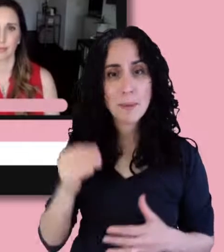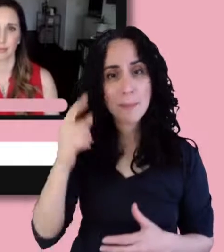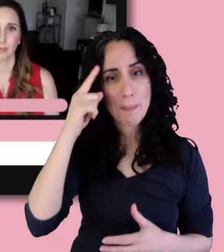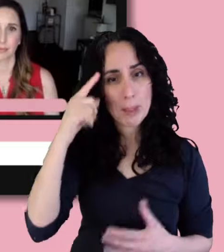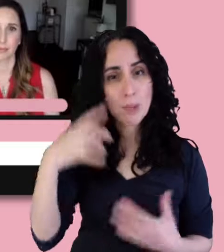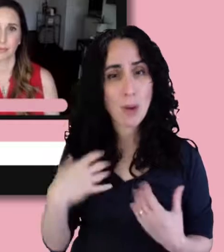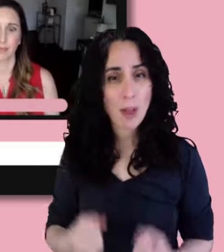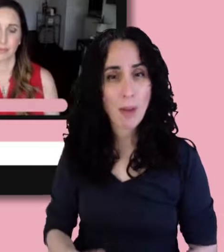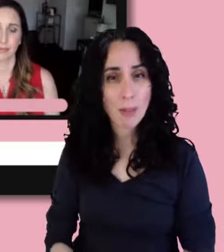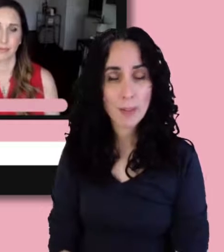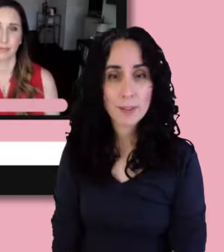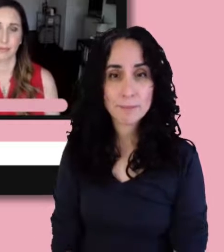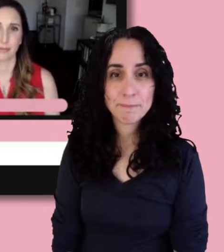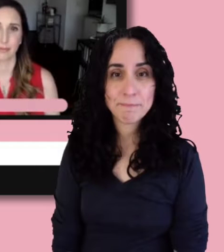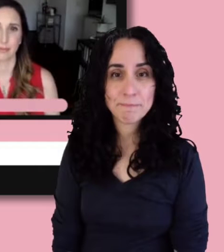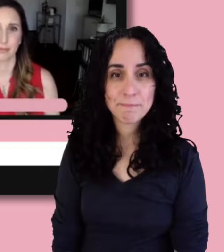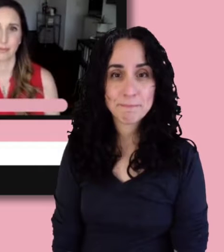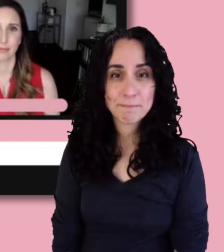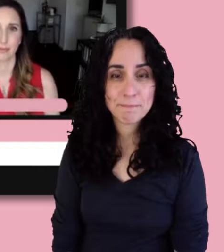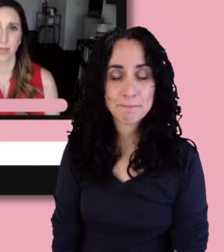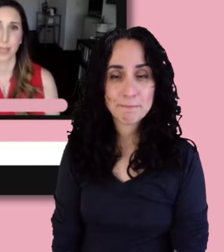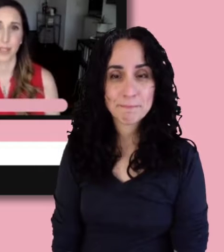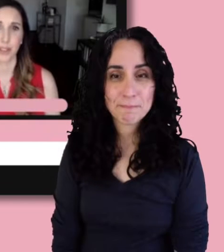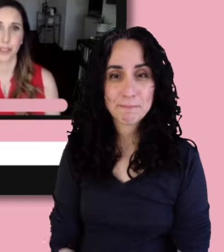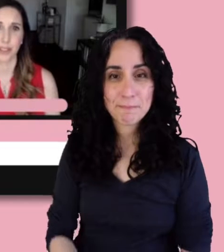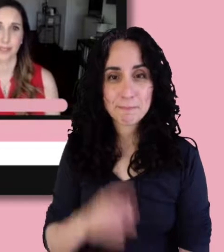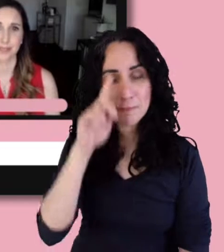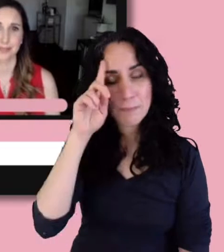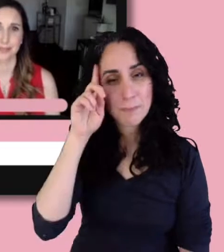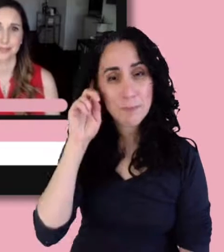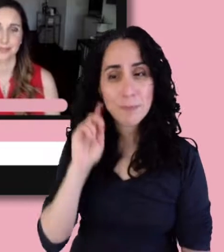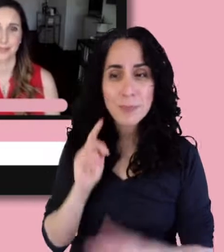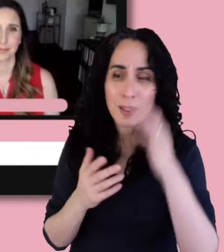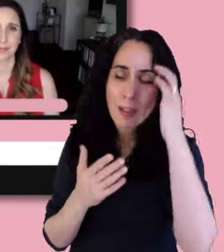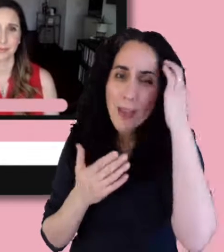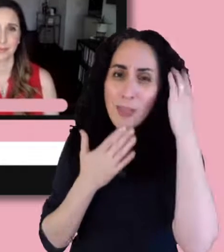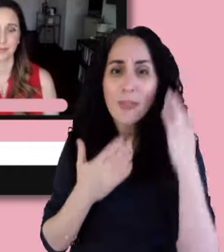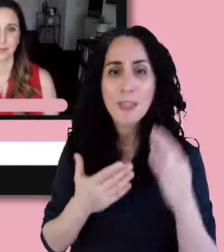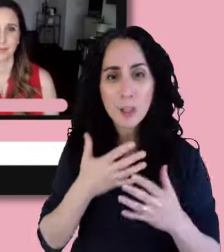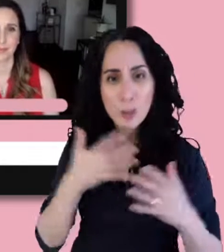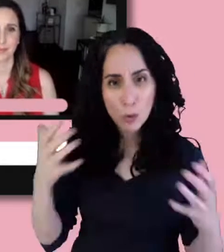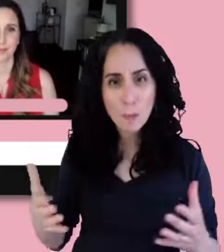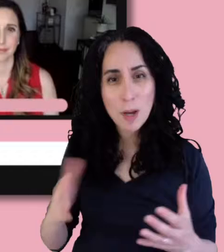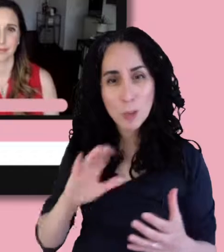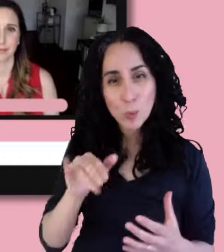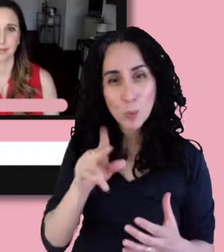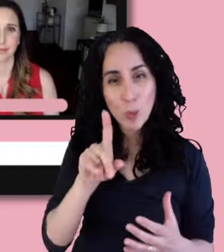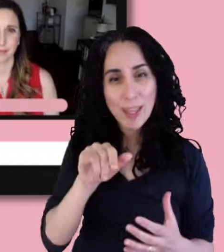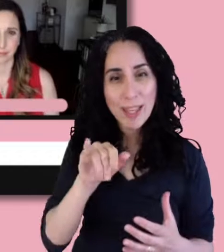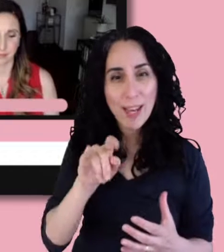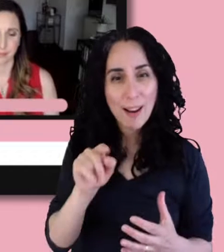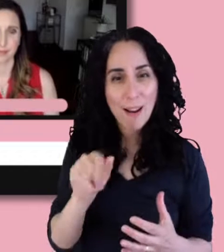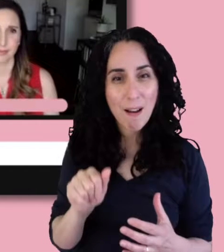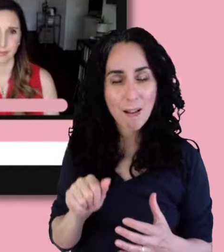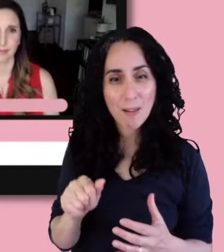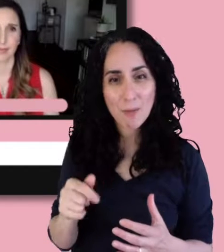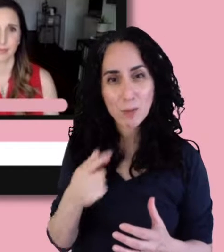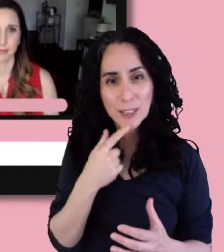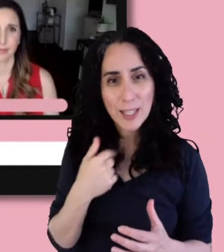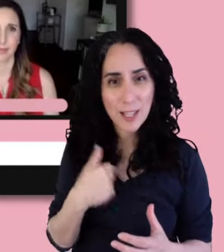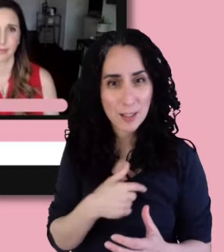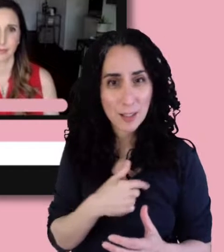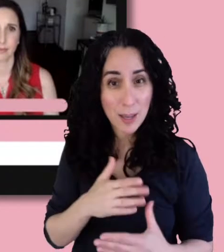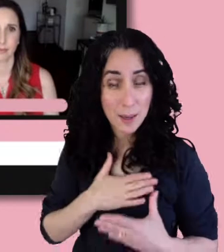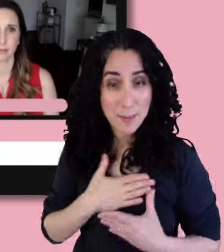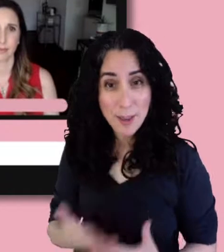and mental health." Thank you so much for sharing that, Julietta, because that to admit that you've been struggling with that,